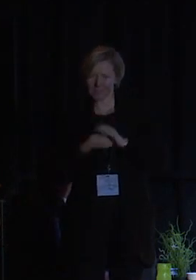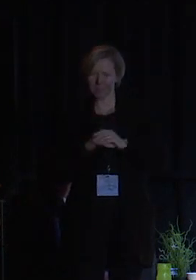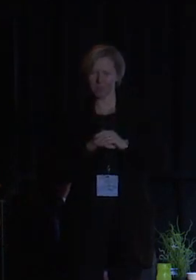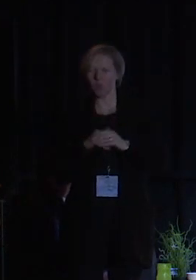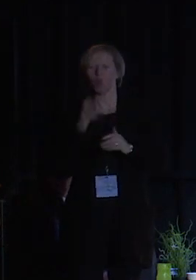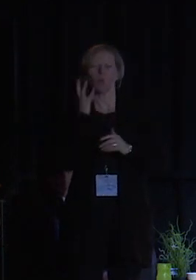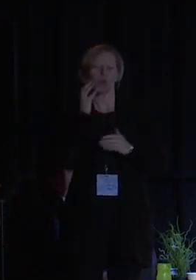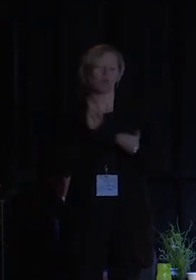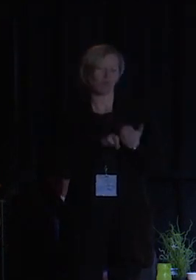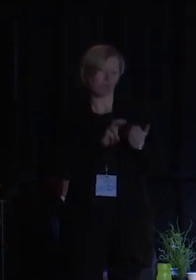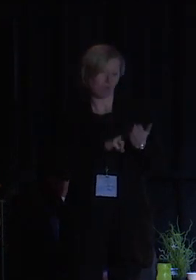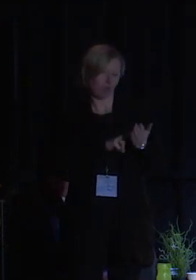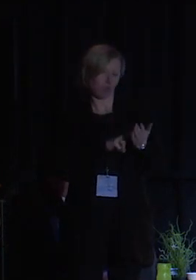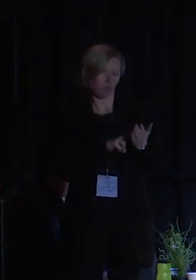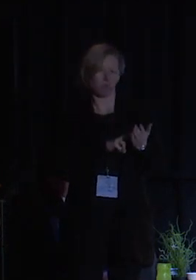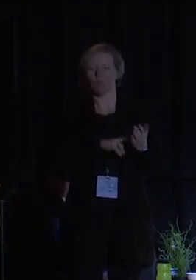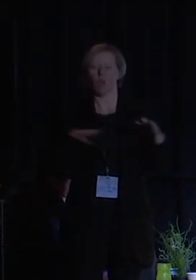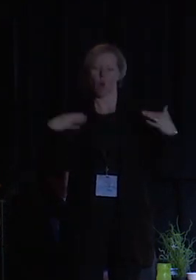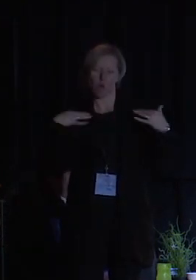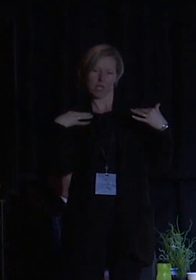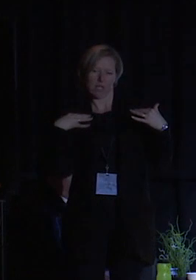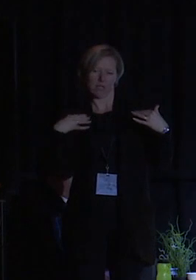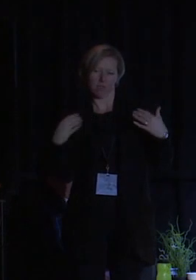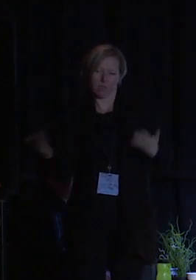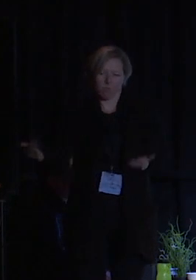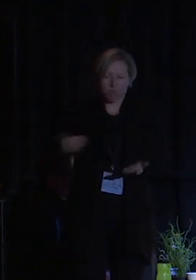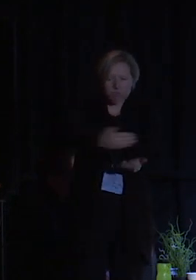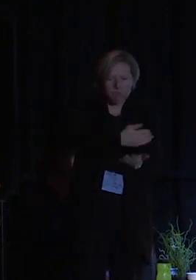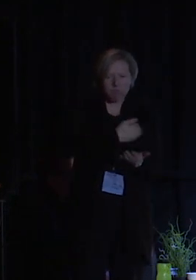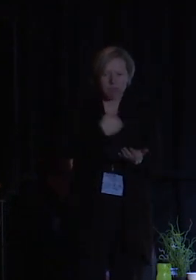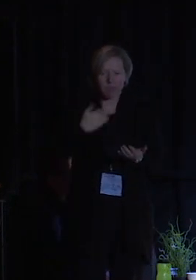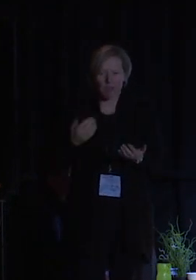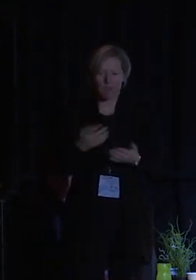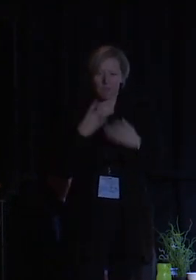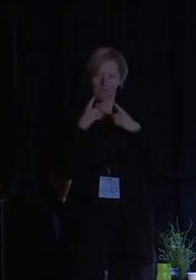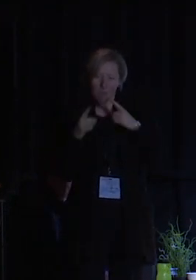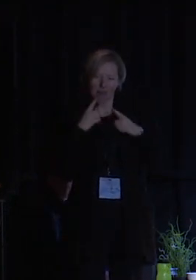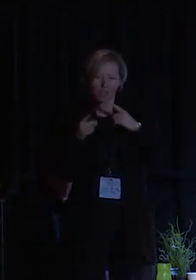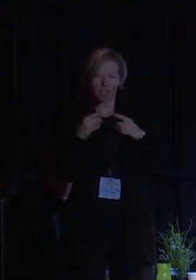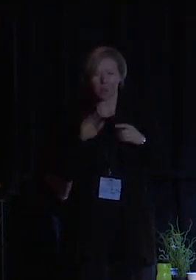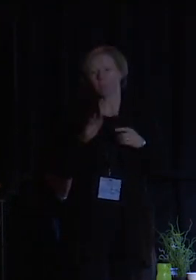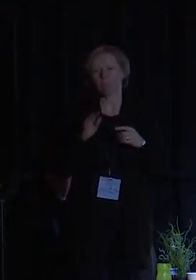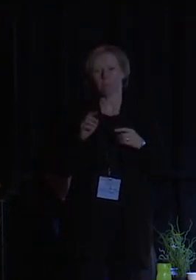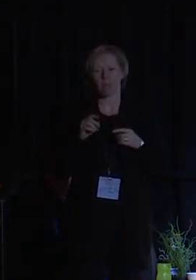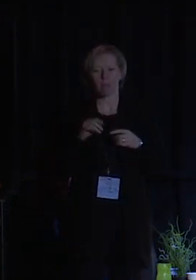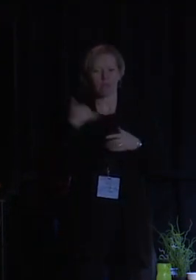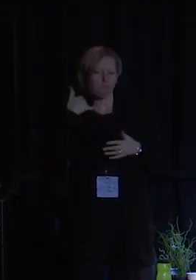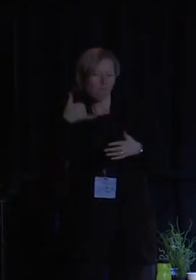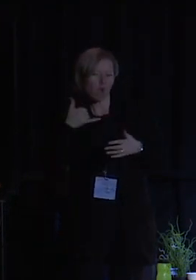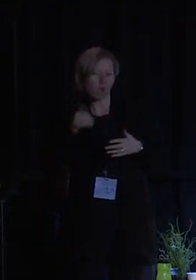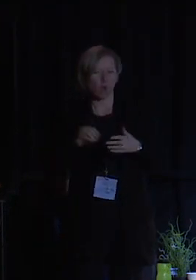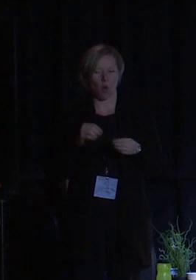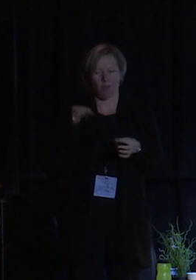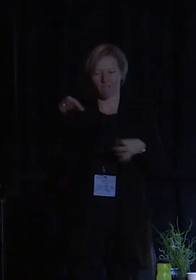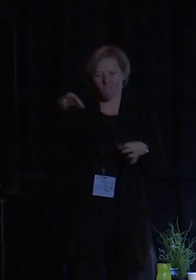you register for the event, audiences are swept into a curated archive of content, including answering machine messages, old school flyers,